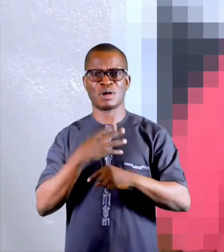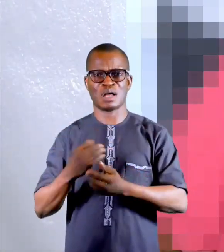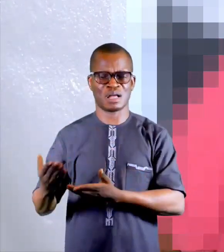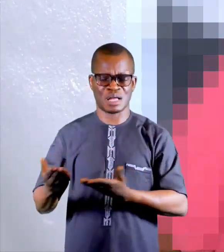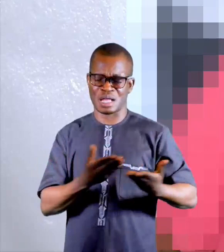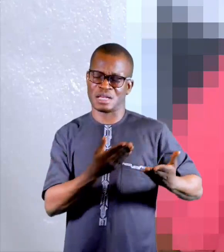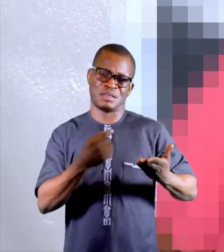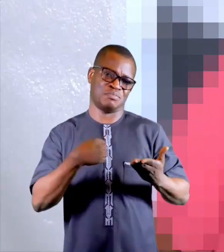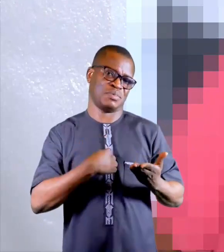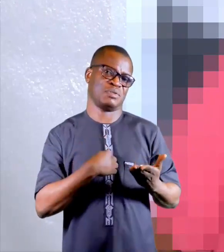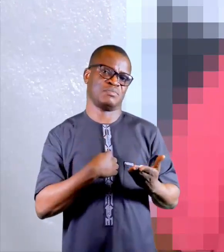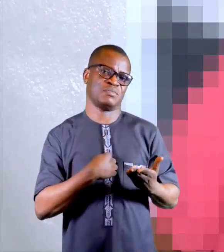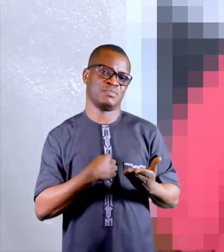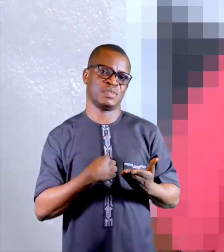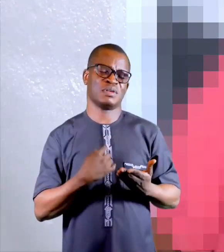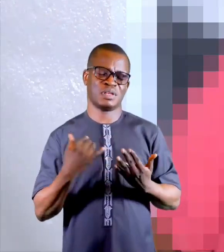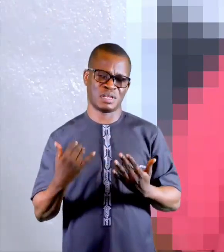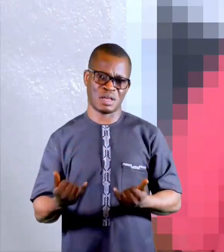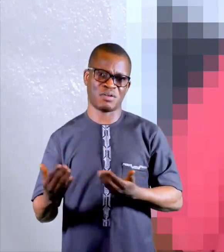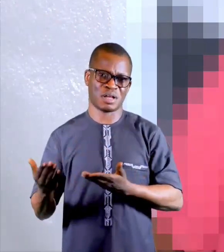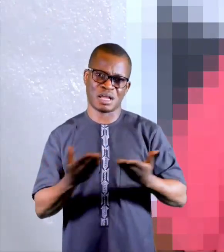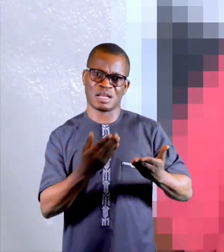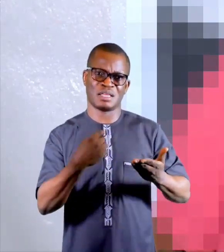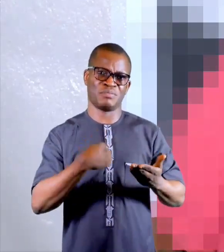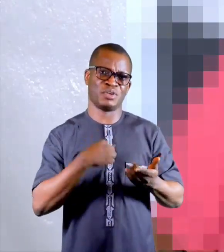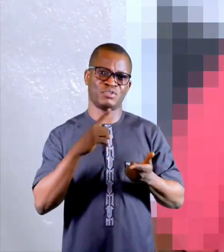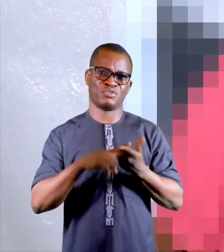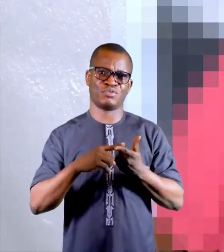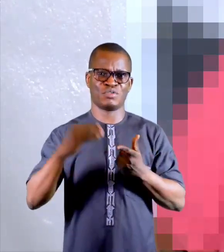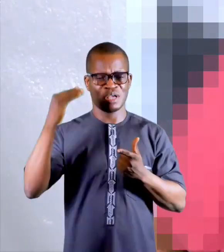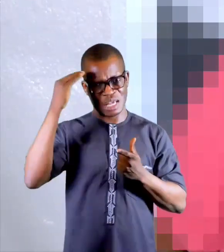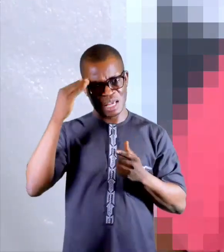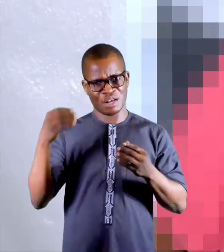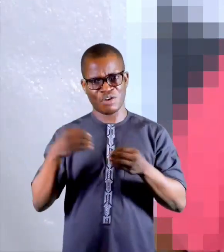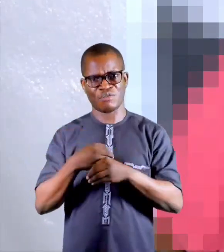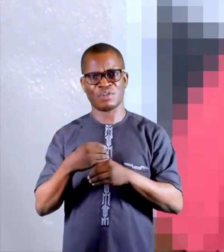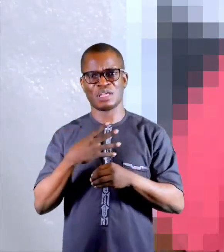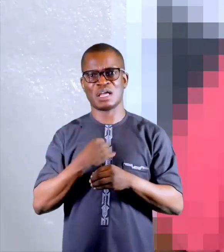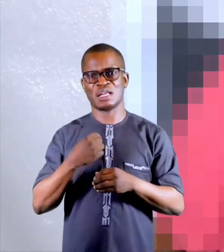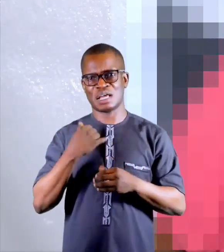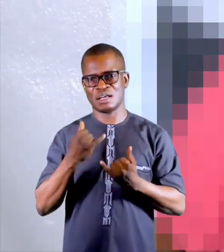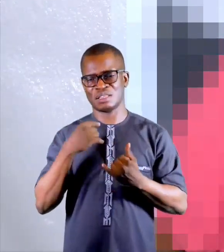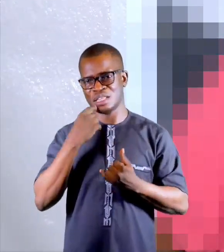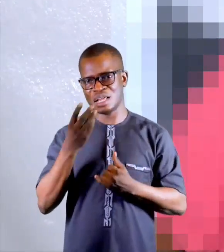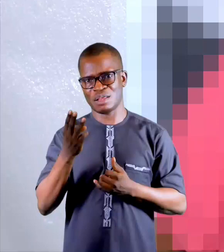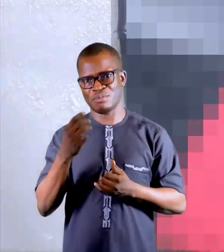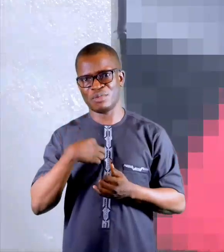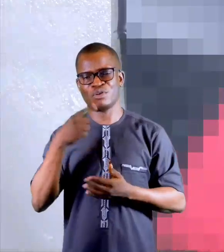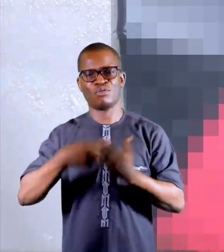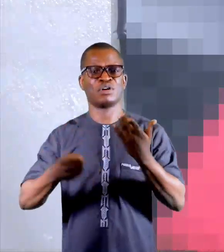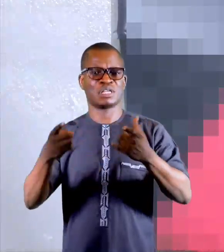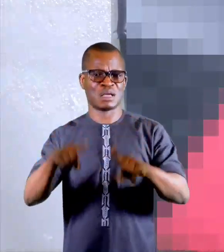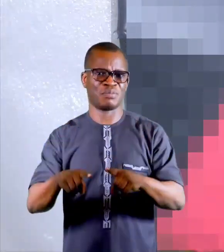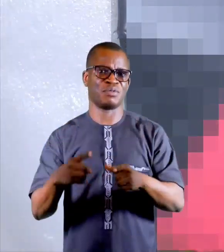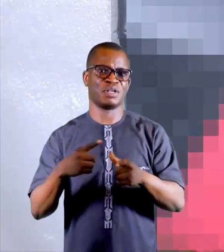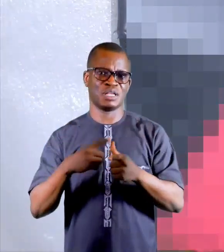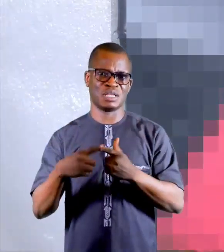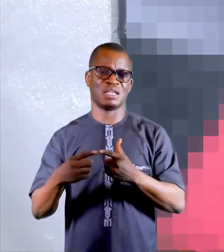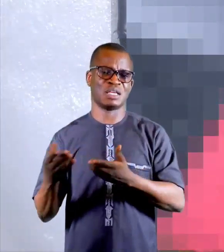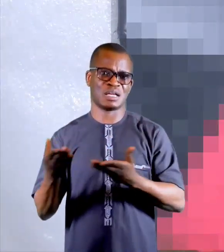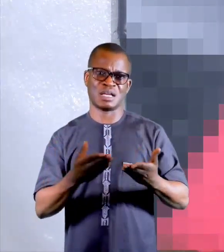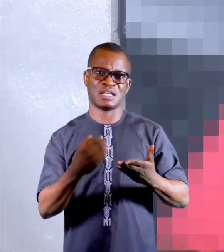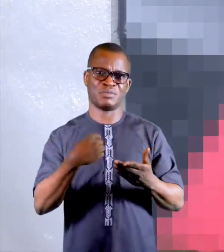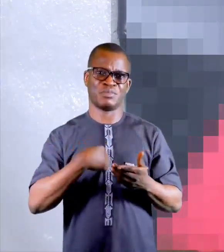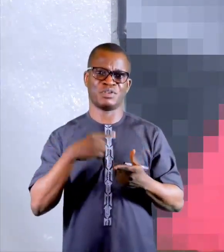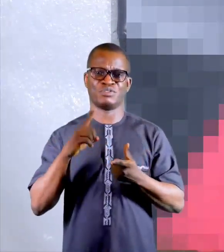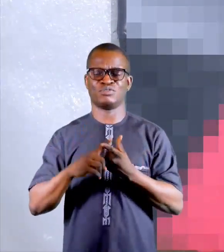and carry me. They now carry me and come to head office and I tell them what brought me there. And they now carry me